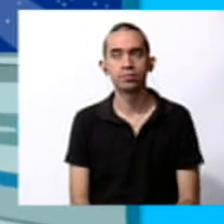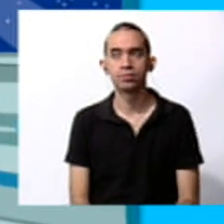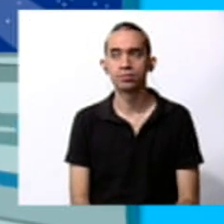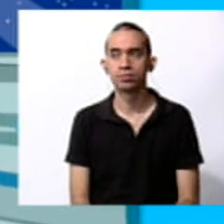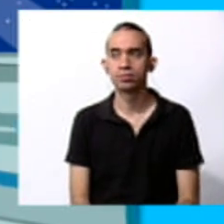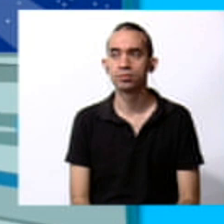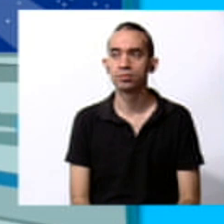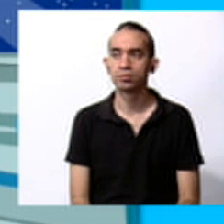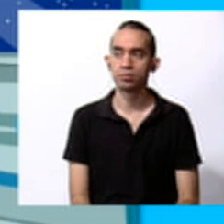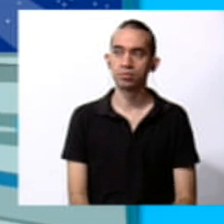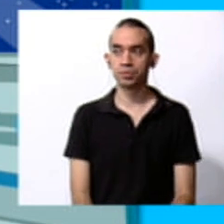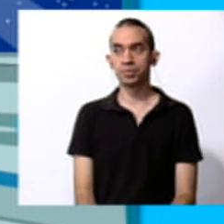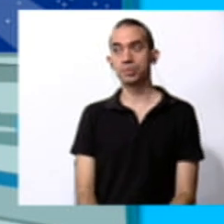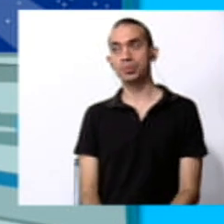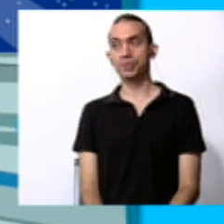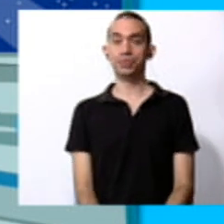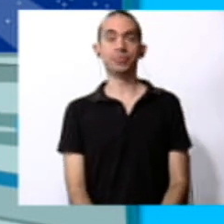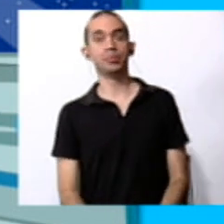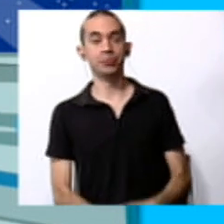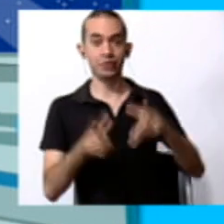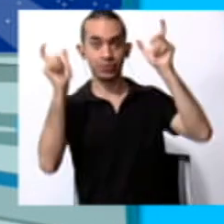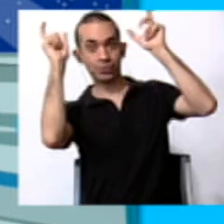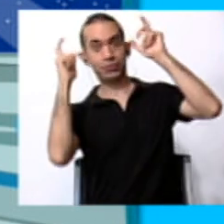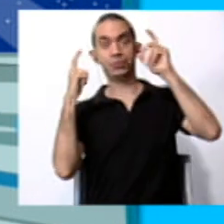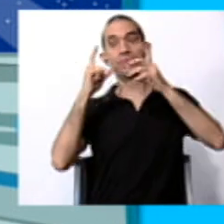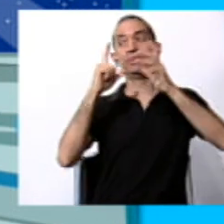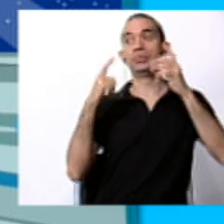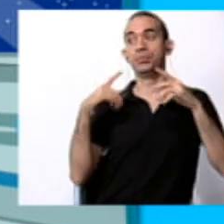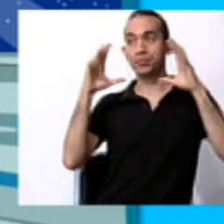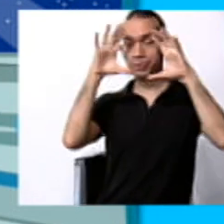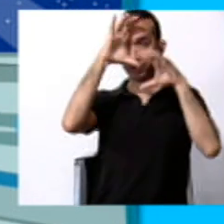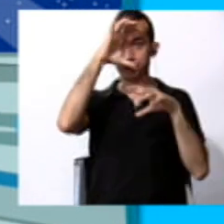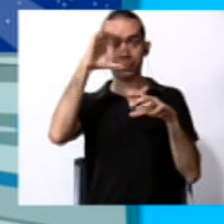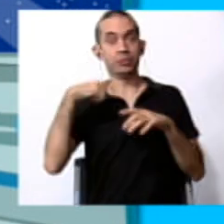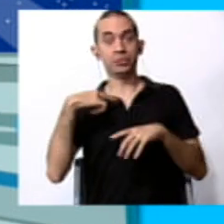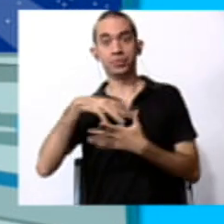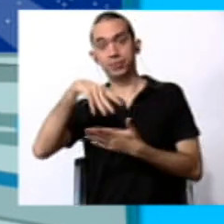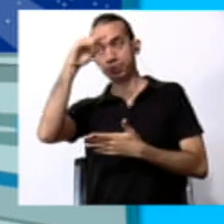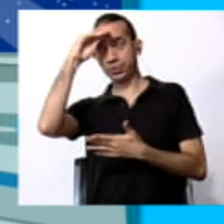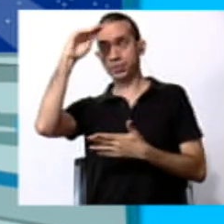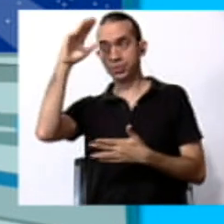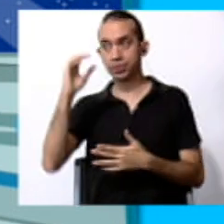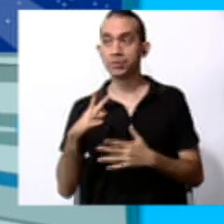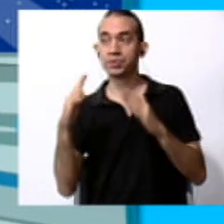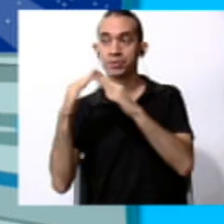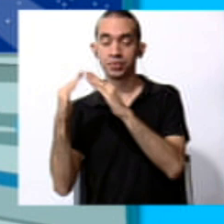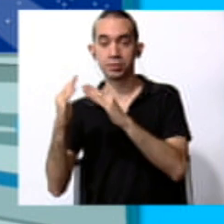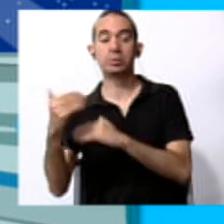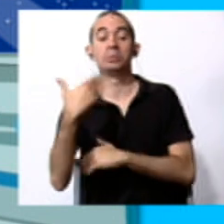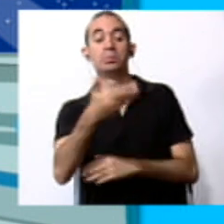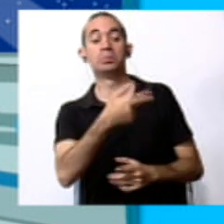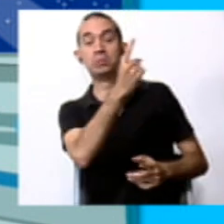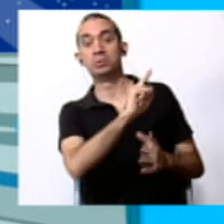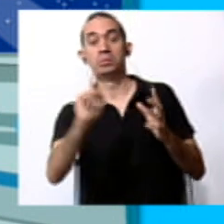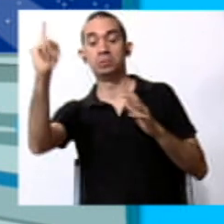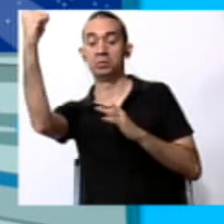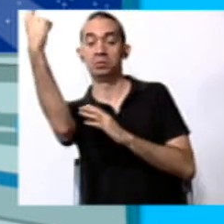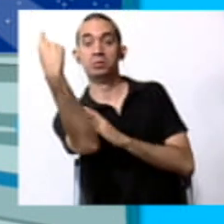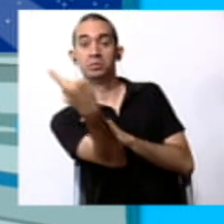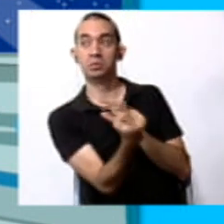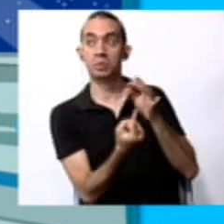I learned about houses. Quapper, you're next.